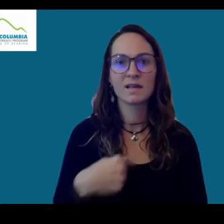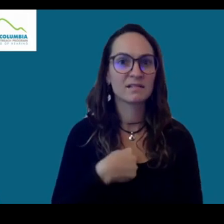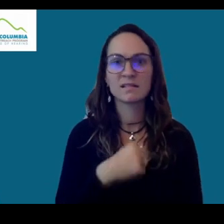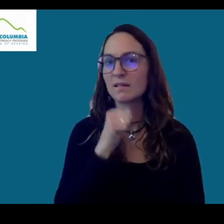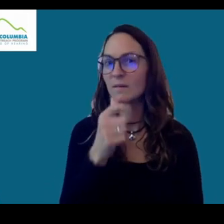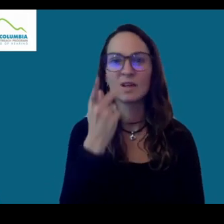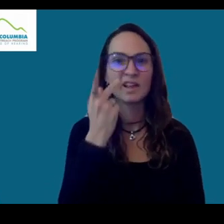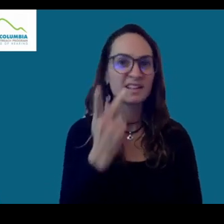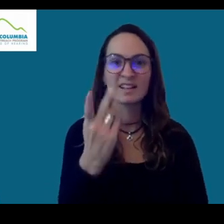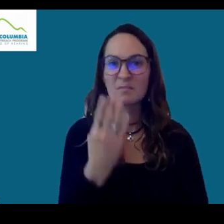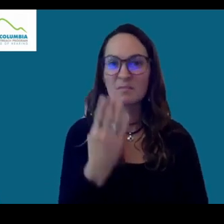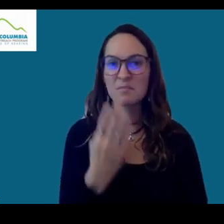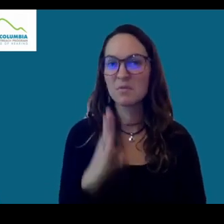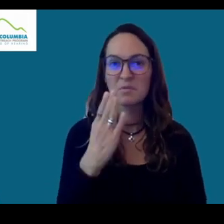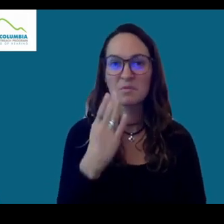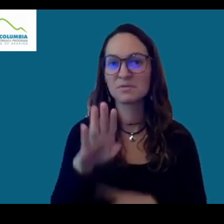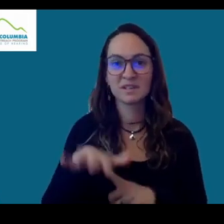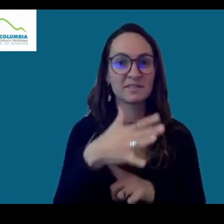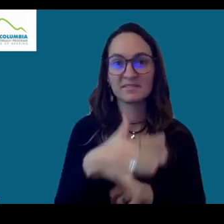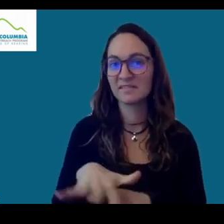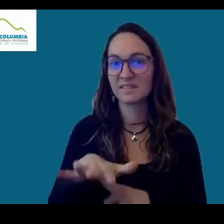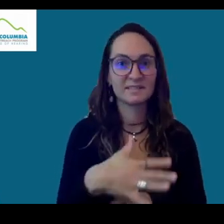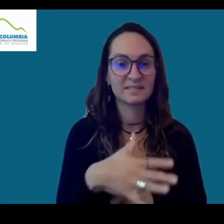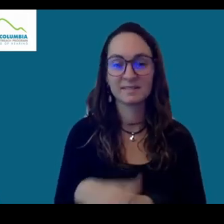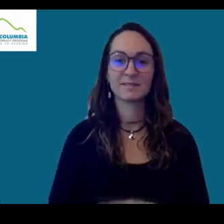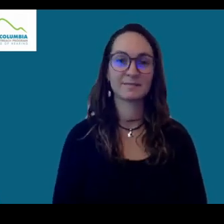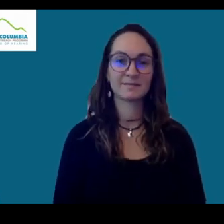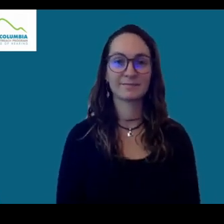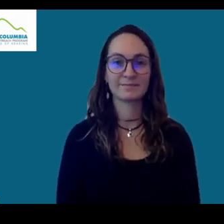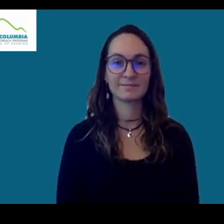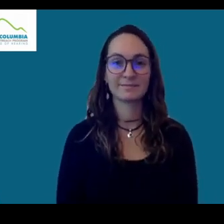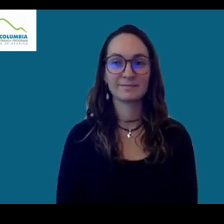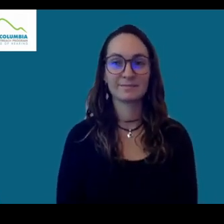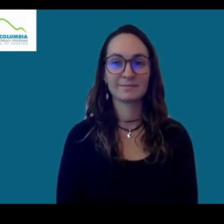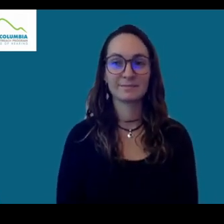But I do not see the blue leaf.